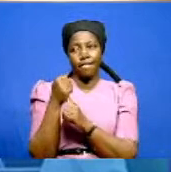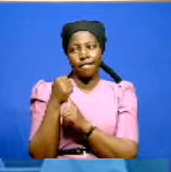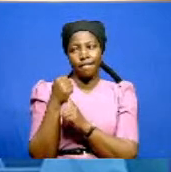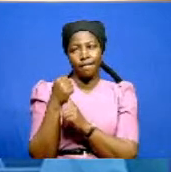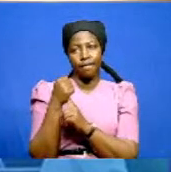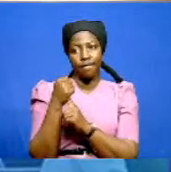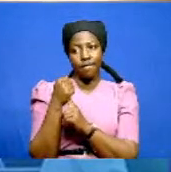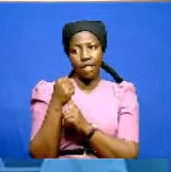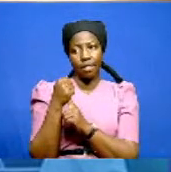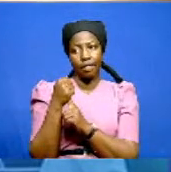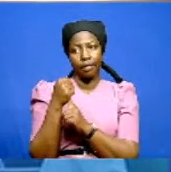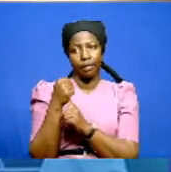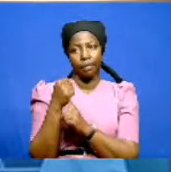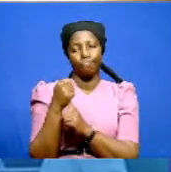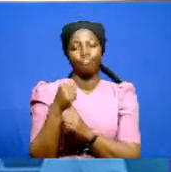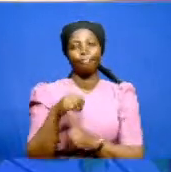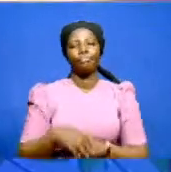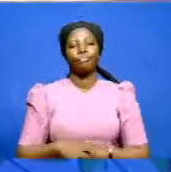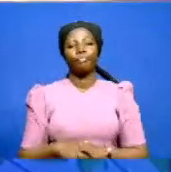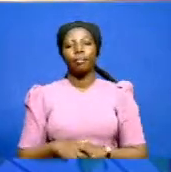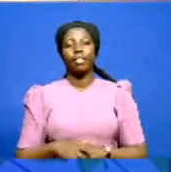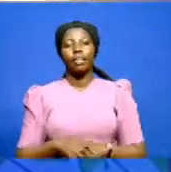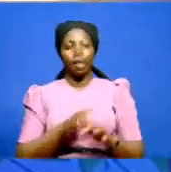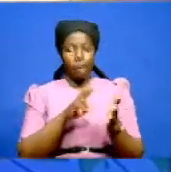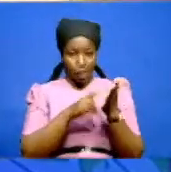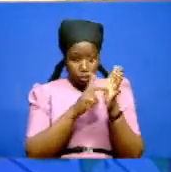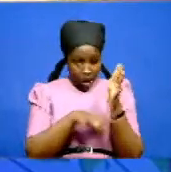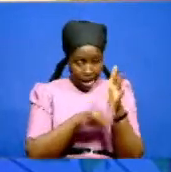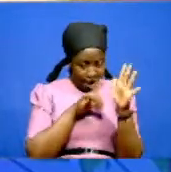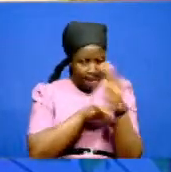is that in everything you do,